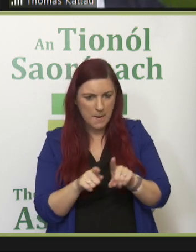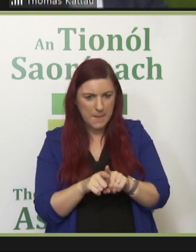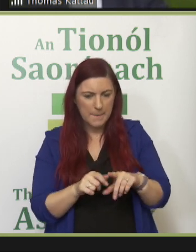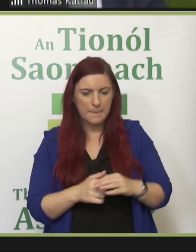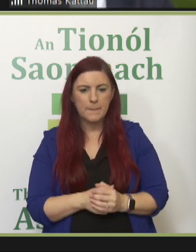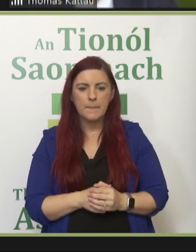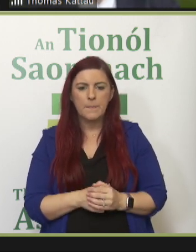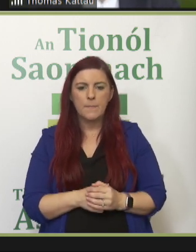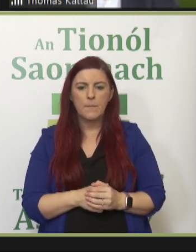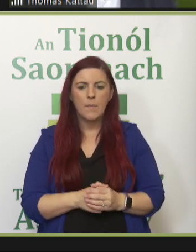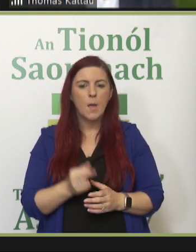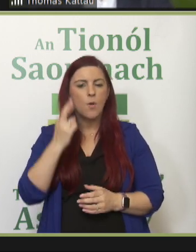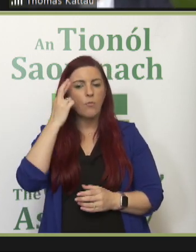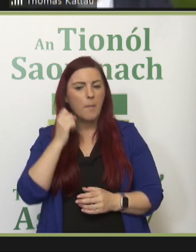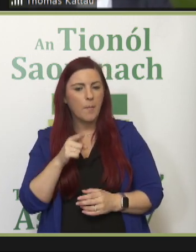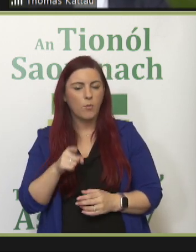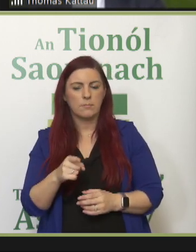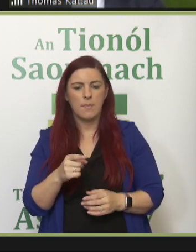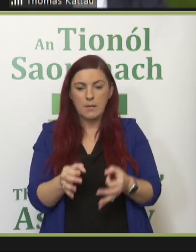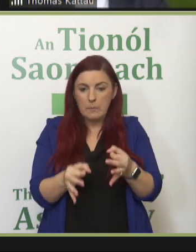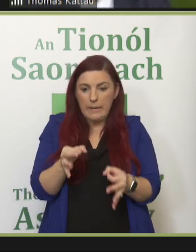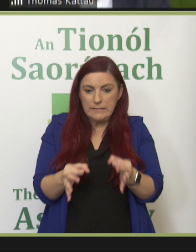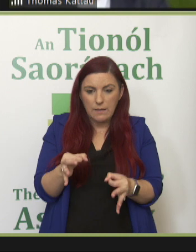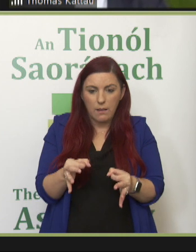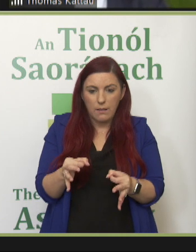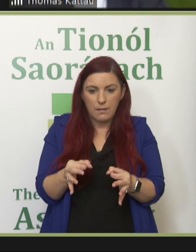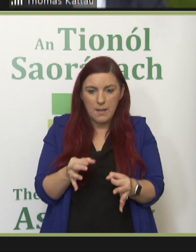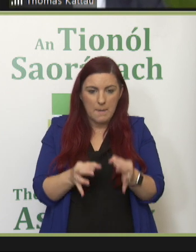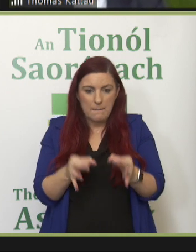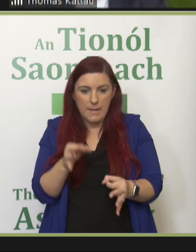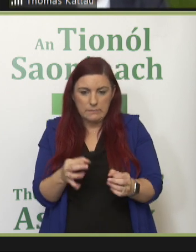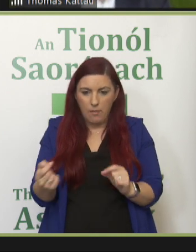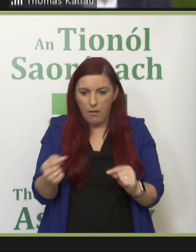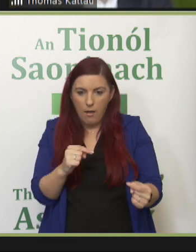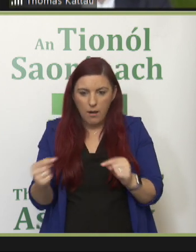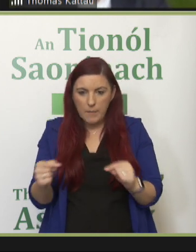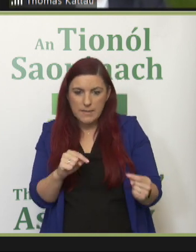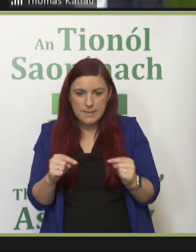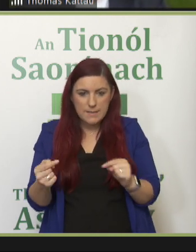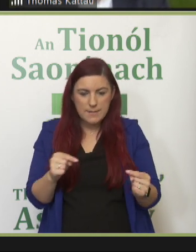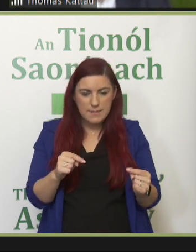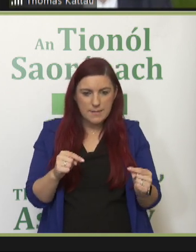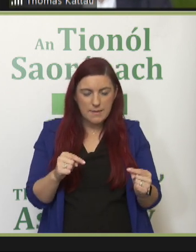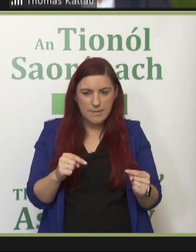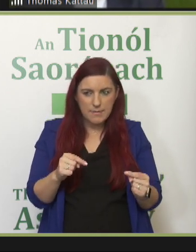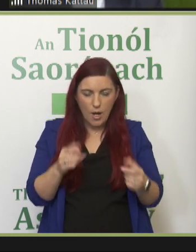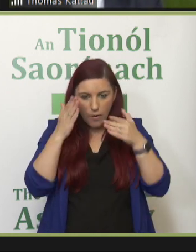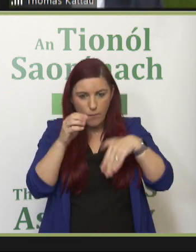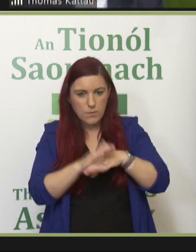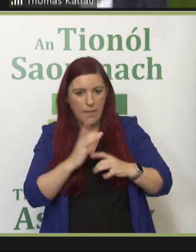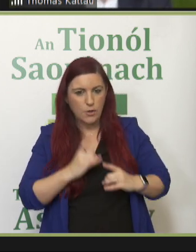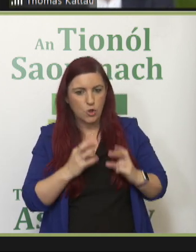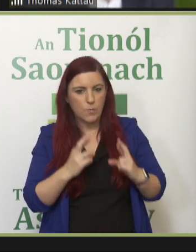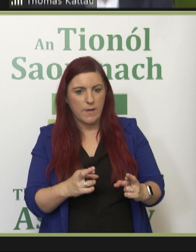In the end, what are the political arguments that drive the human rights agenda? First of all, human